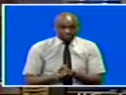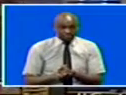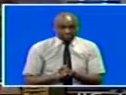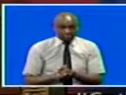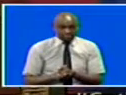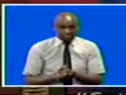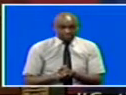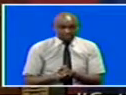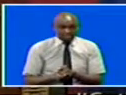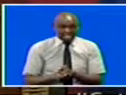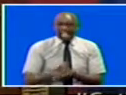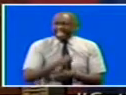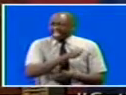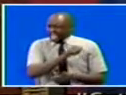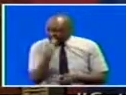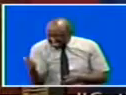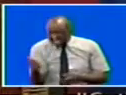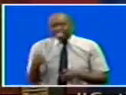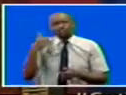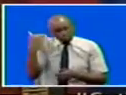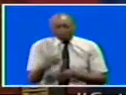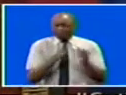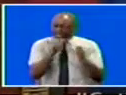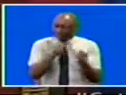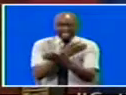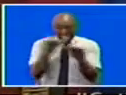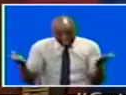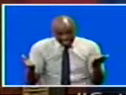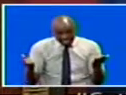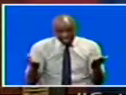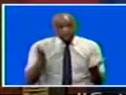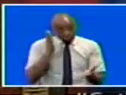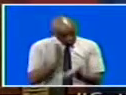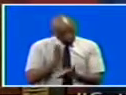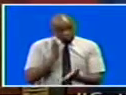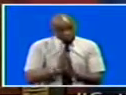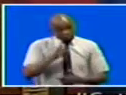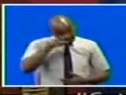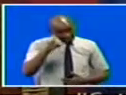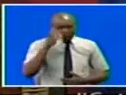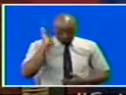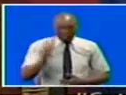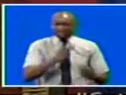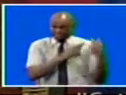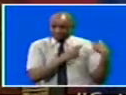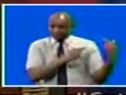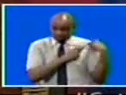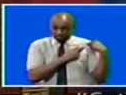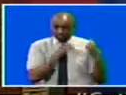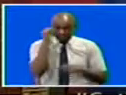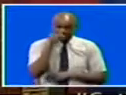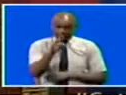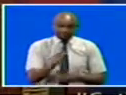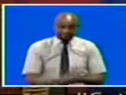to any form of violence for you will indeed be held to account